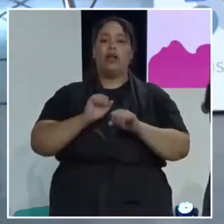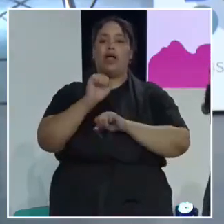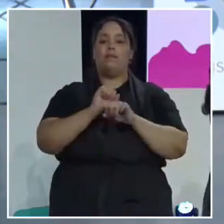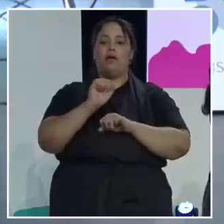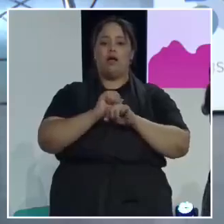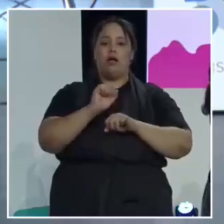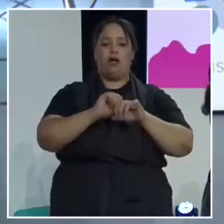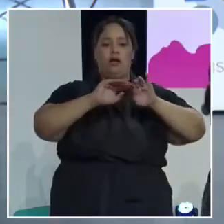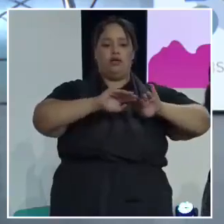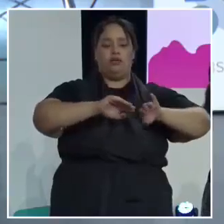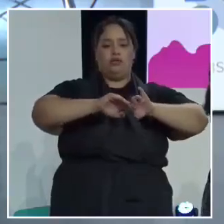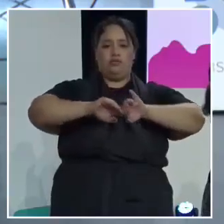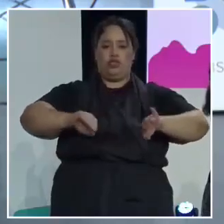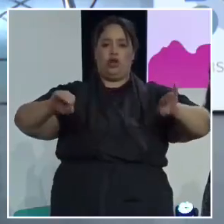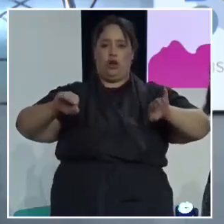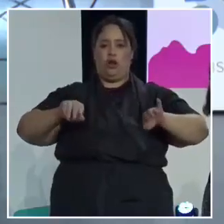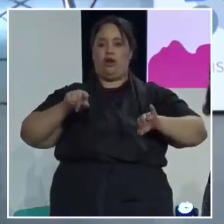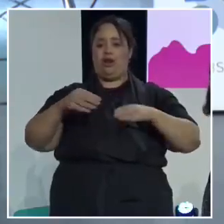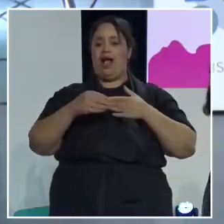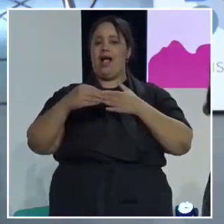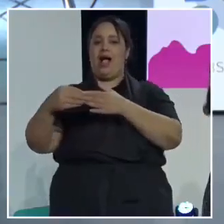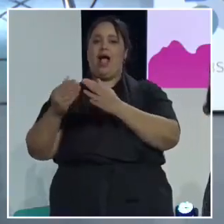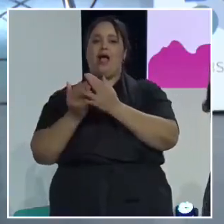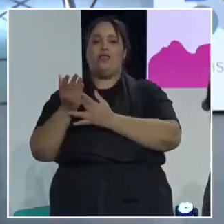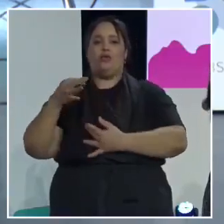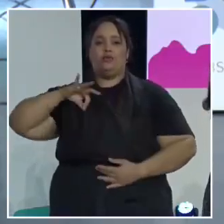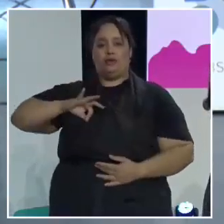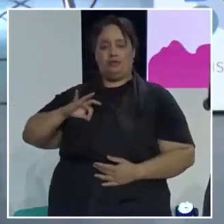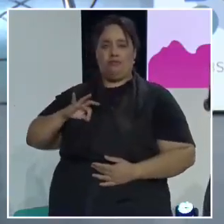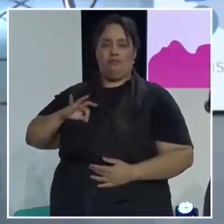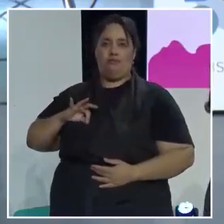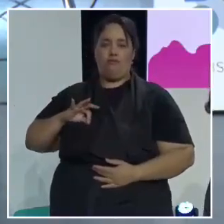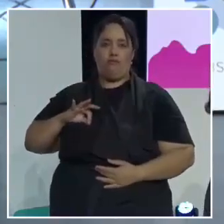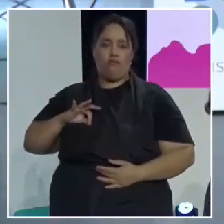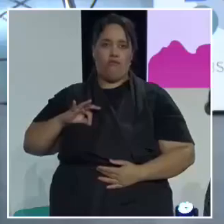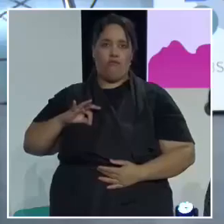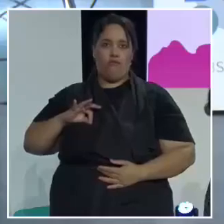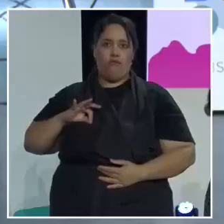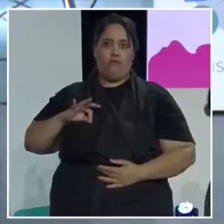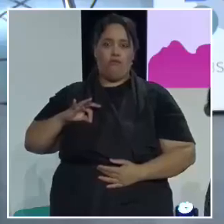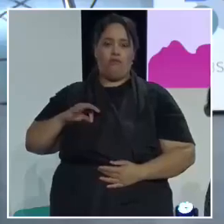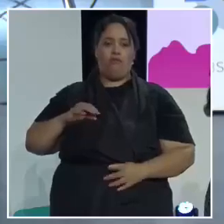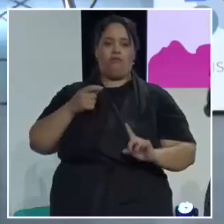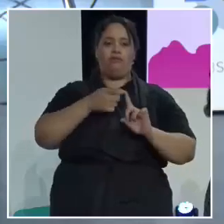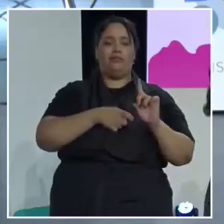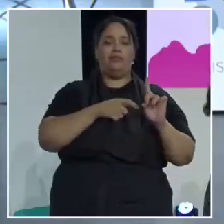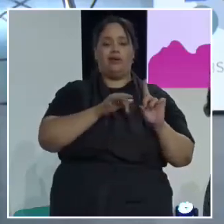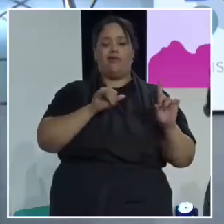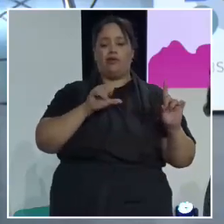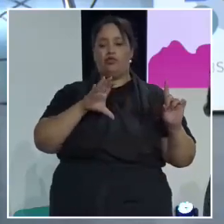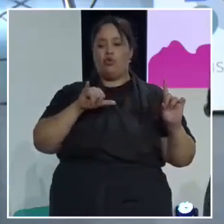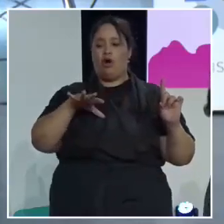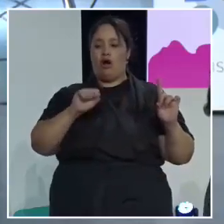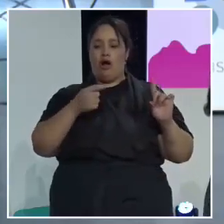course, can be guided by incentives. And well, you heard François Villeroy de Galhau, maybe